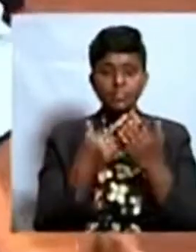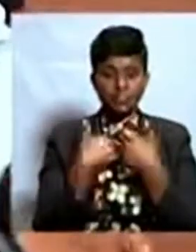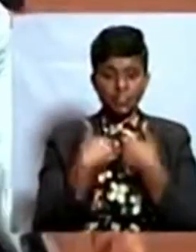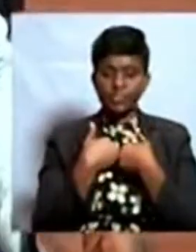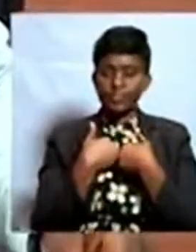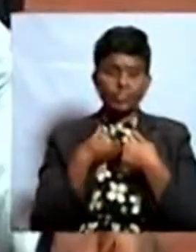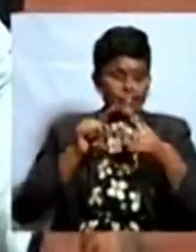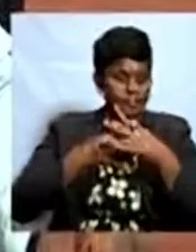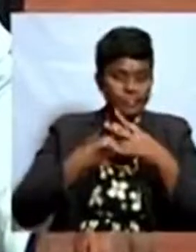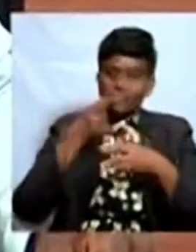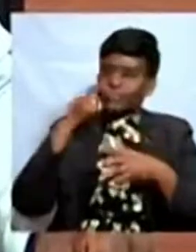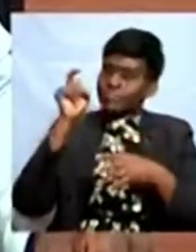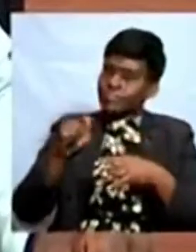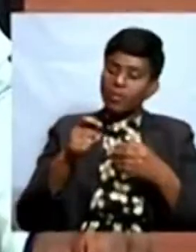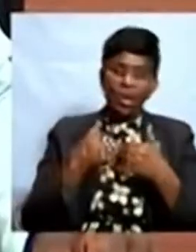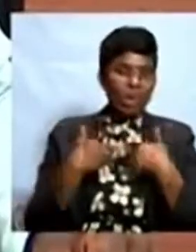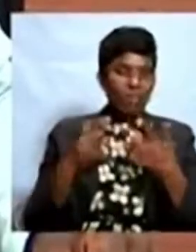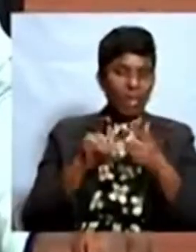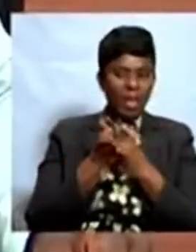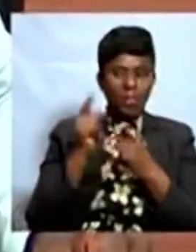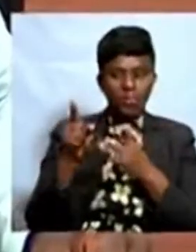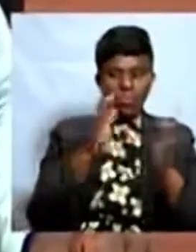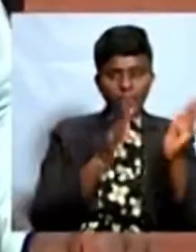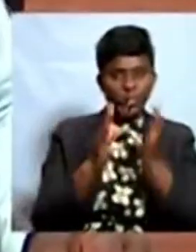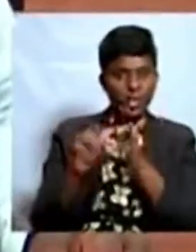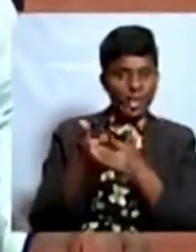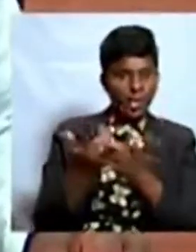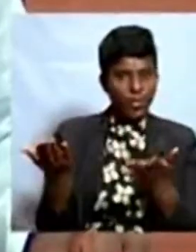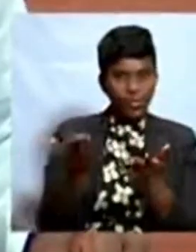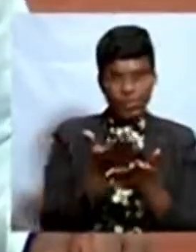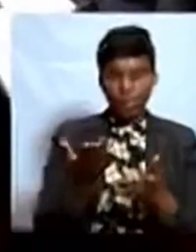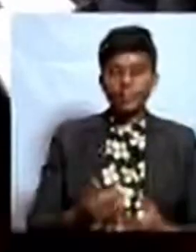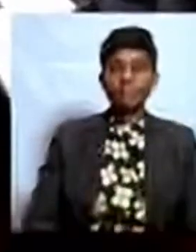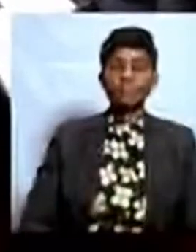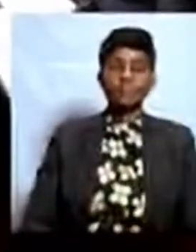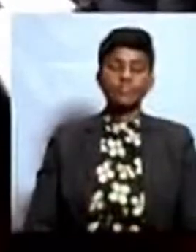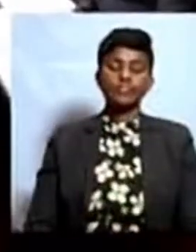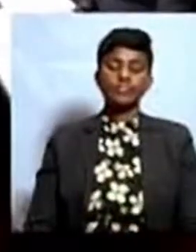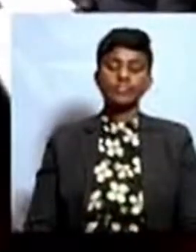no commencement order? How prepared are you?